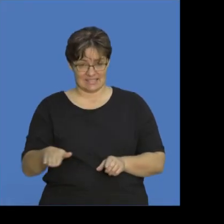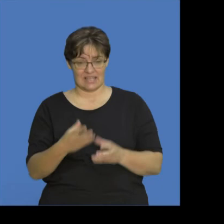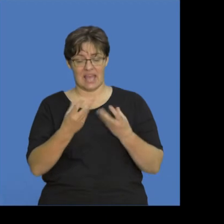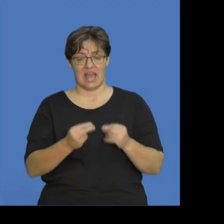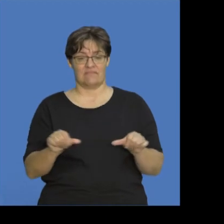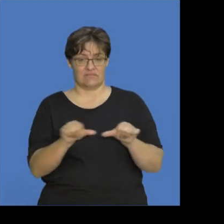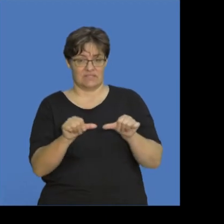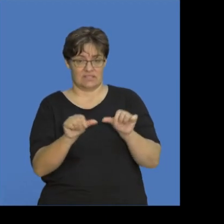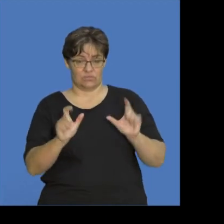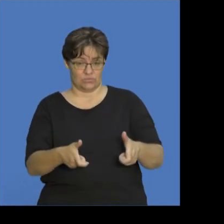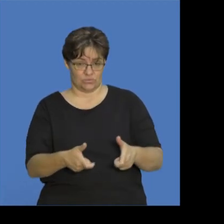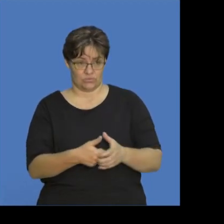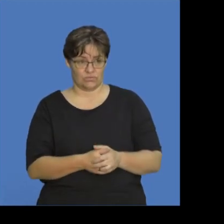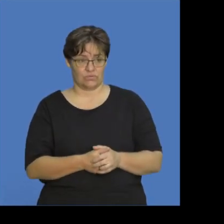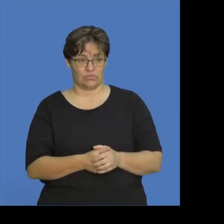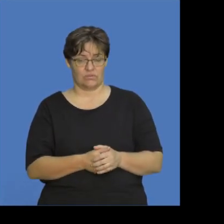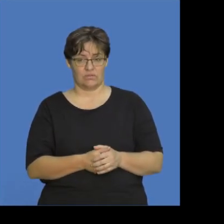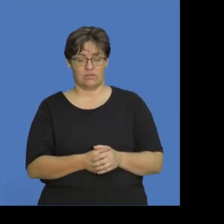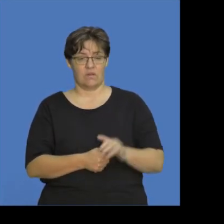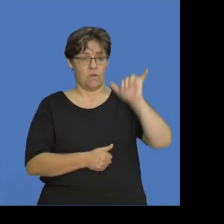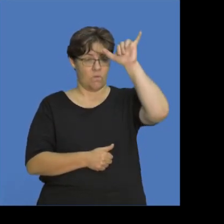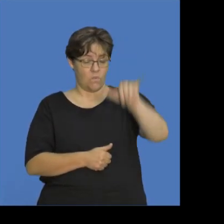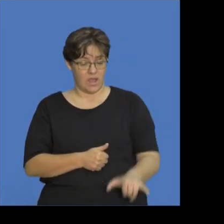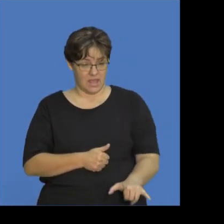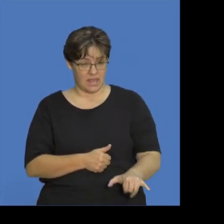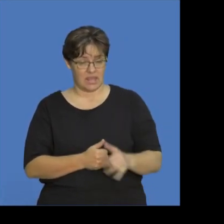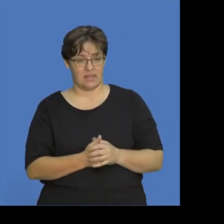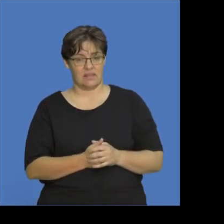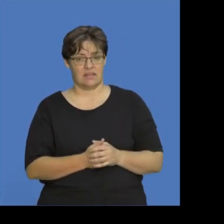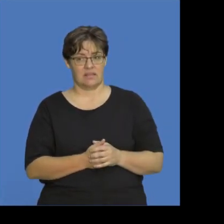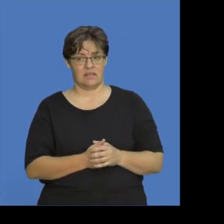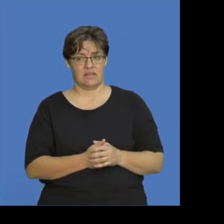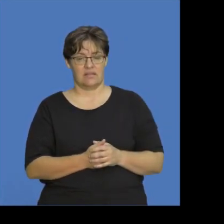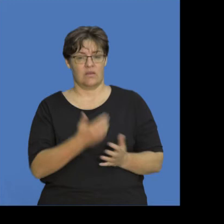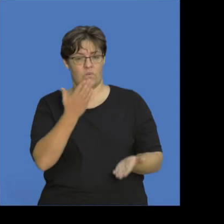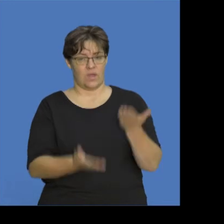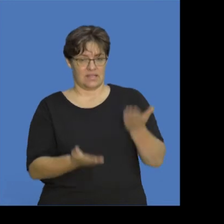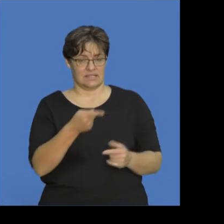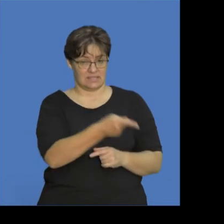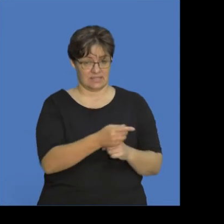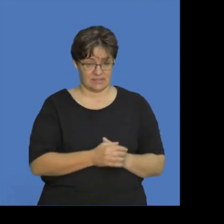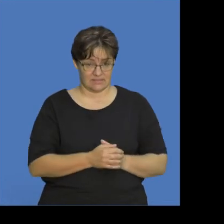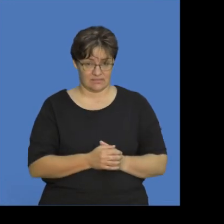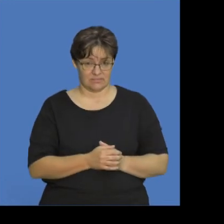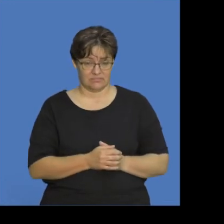on our x-axis, we have a shoe size there. On the y-axis, we have